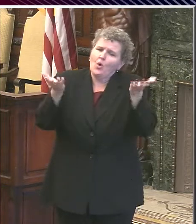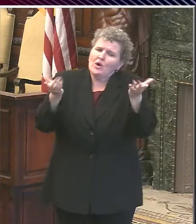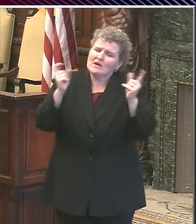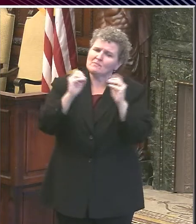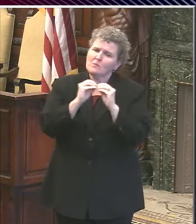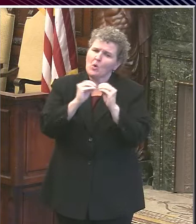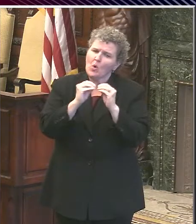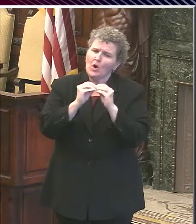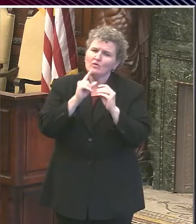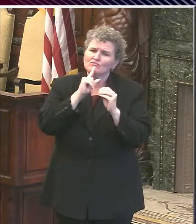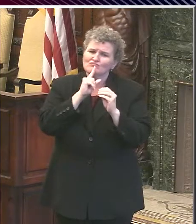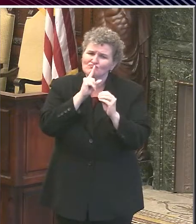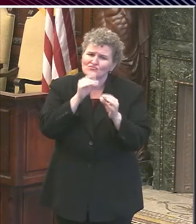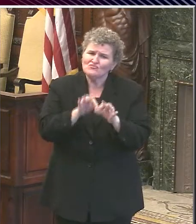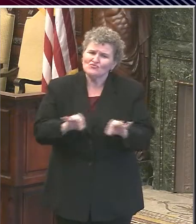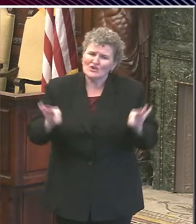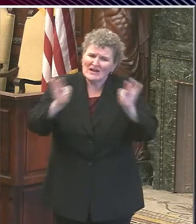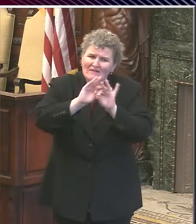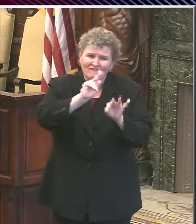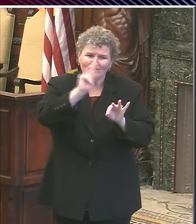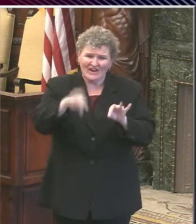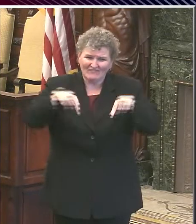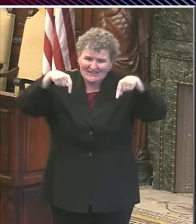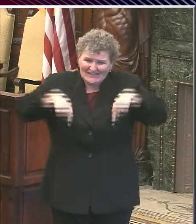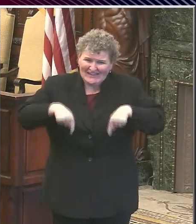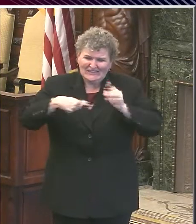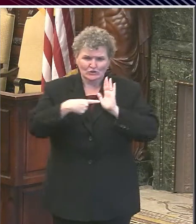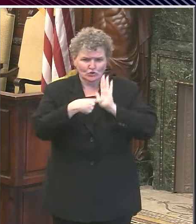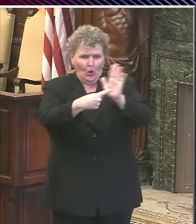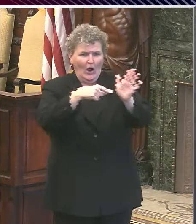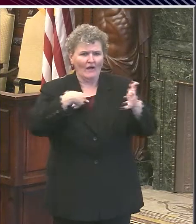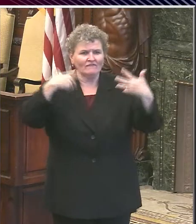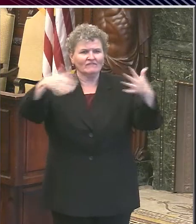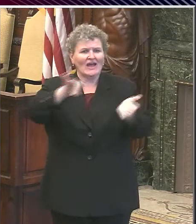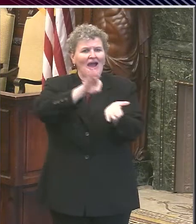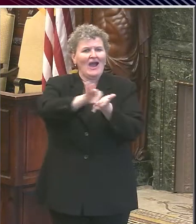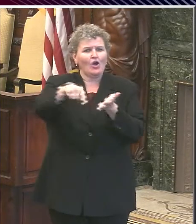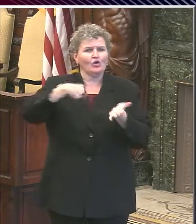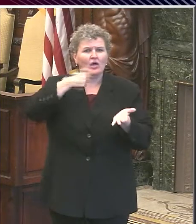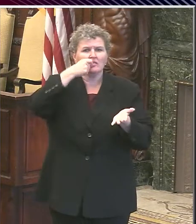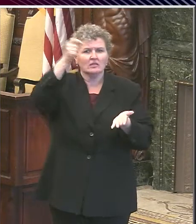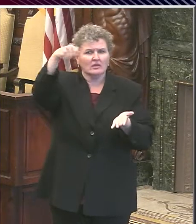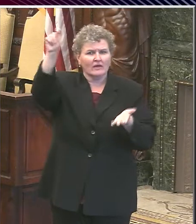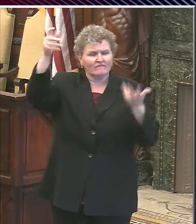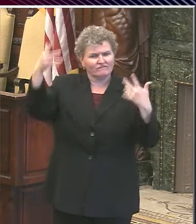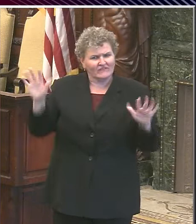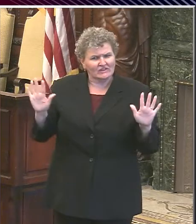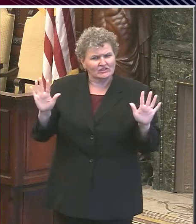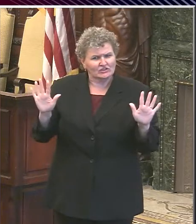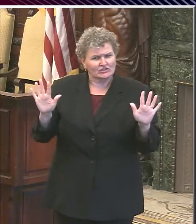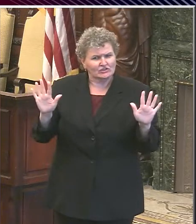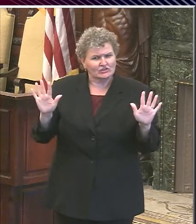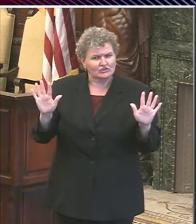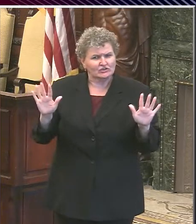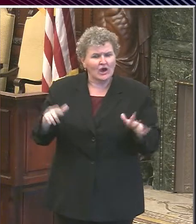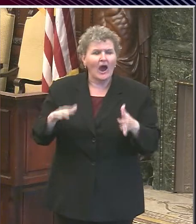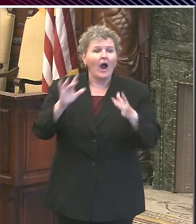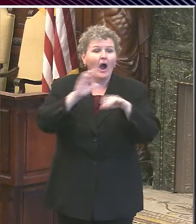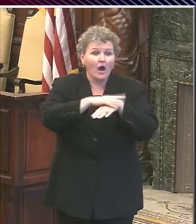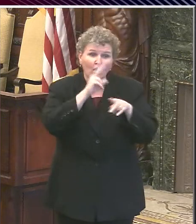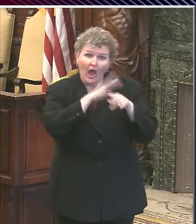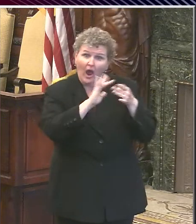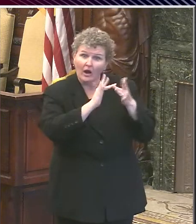all Philadelphians to stand up and be counted. So I encourage residents, if you have not done so, fill out the census online at